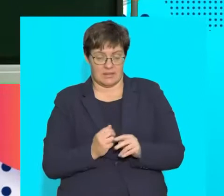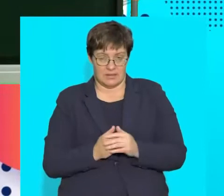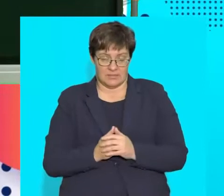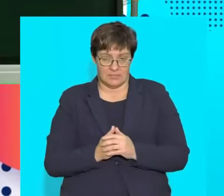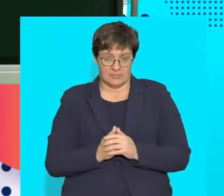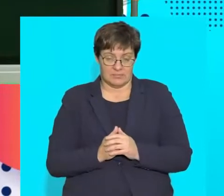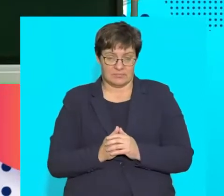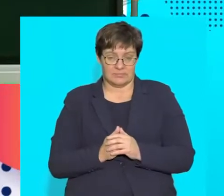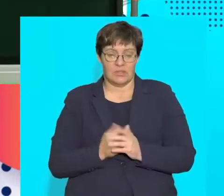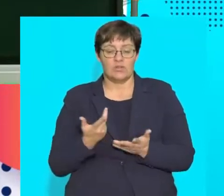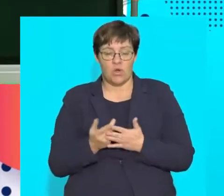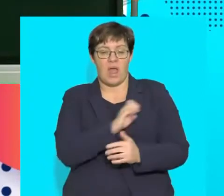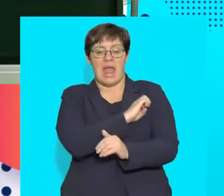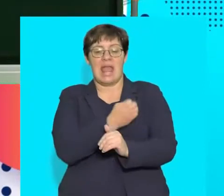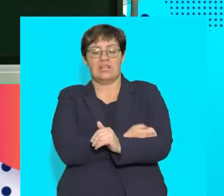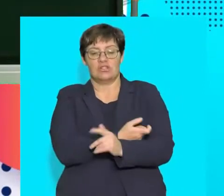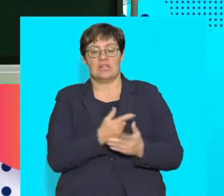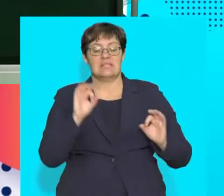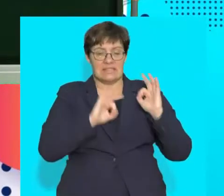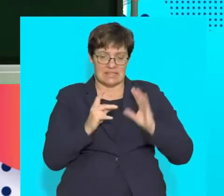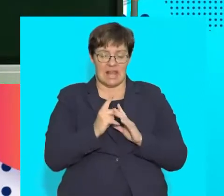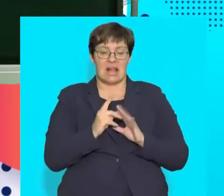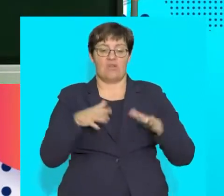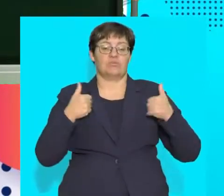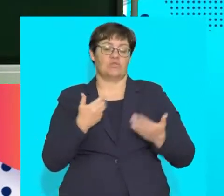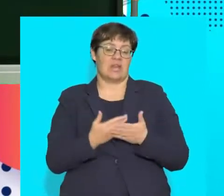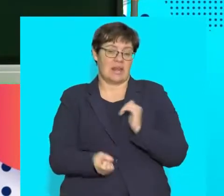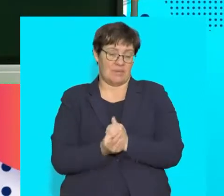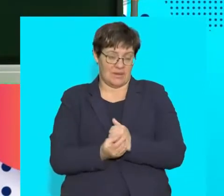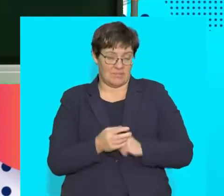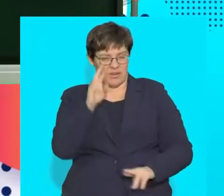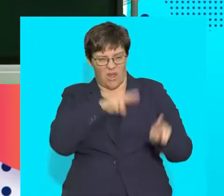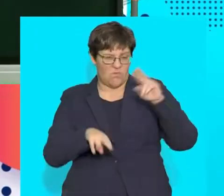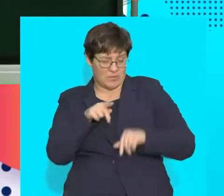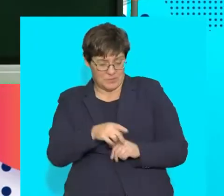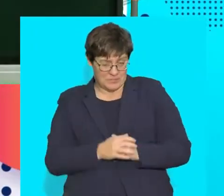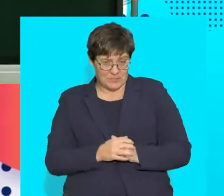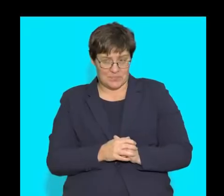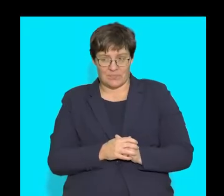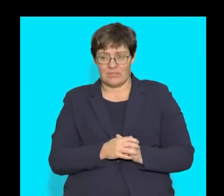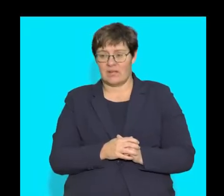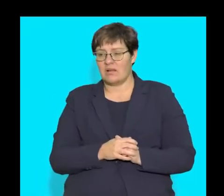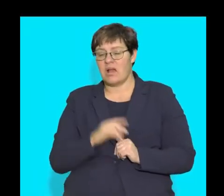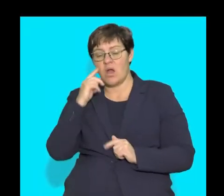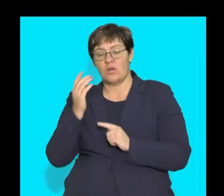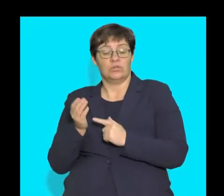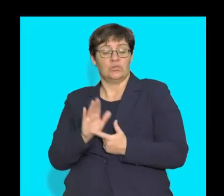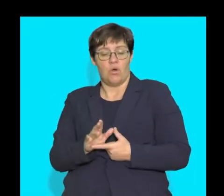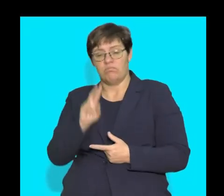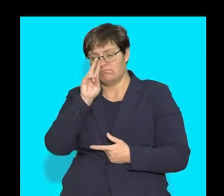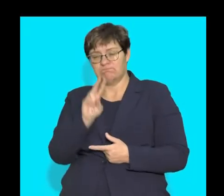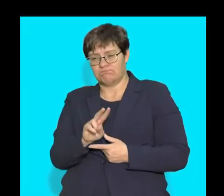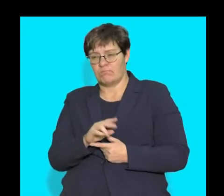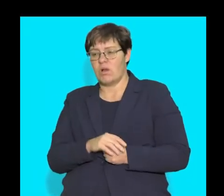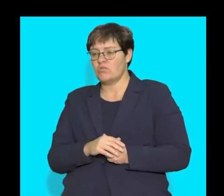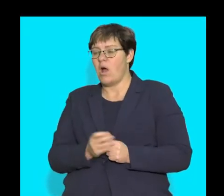the glucose to provide energy for cellular respiration. So that's the overview of that. Here's an image that it's